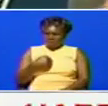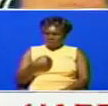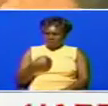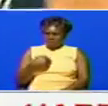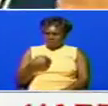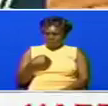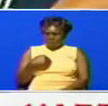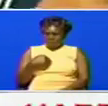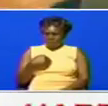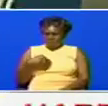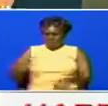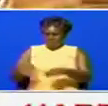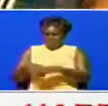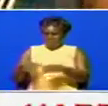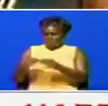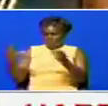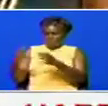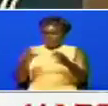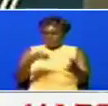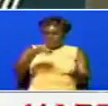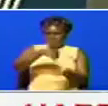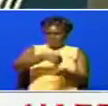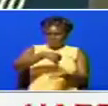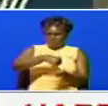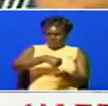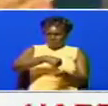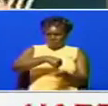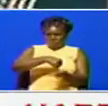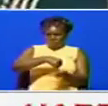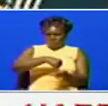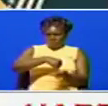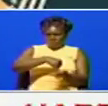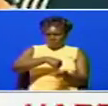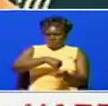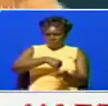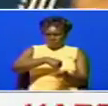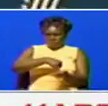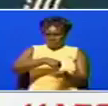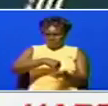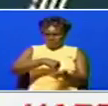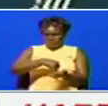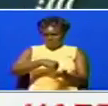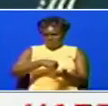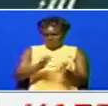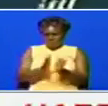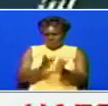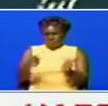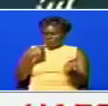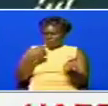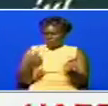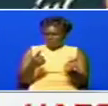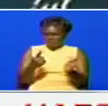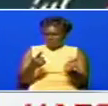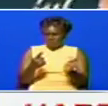members of your party or others engaging in a kind of threat unveiled to the public when you say, you